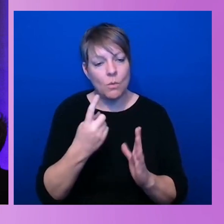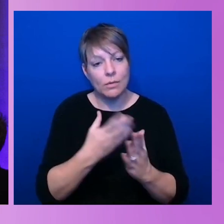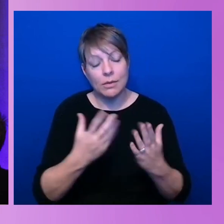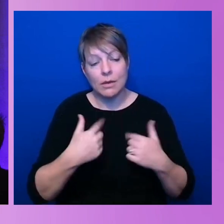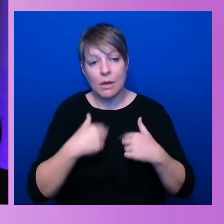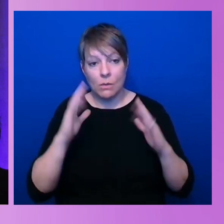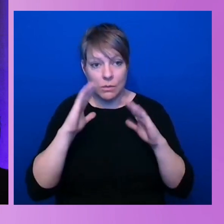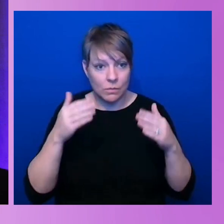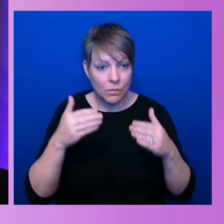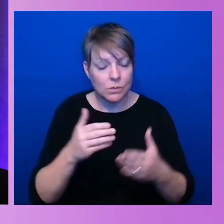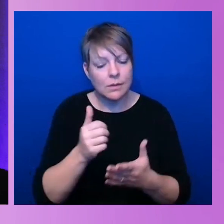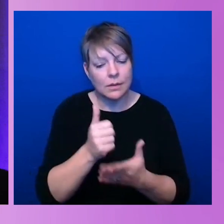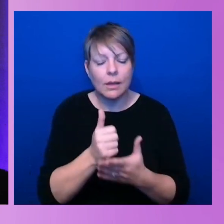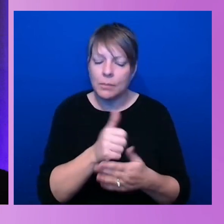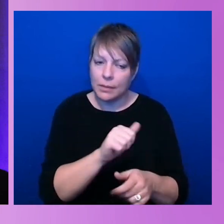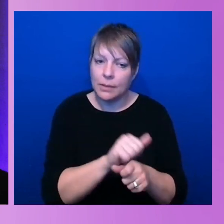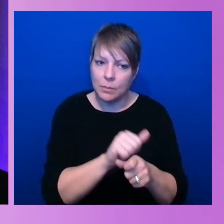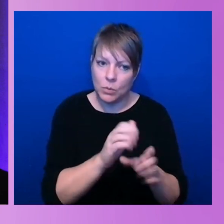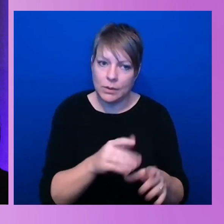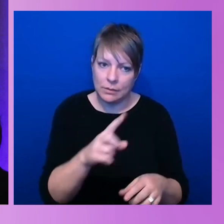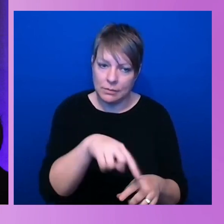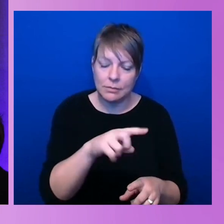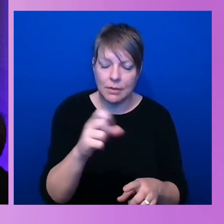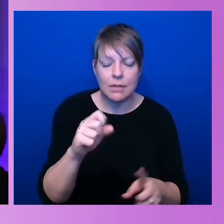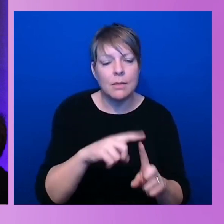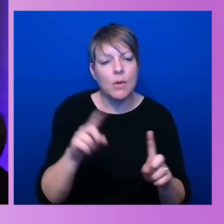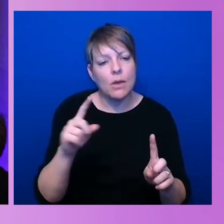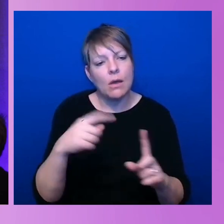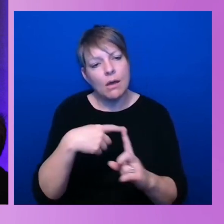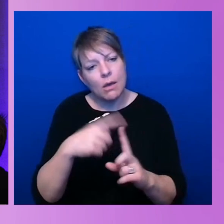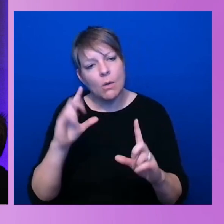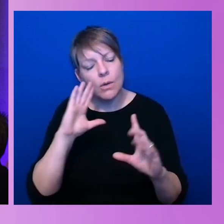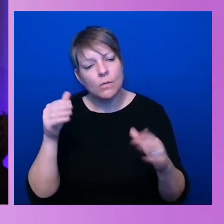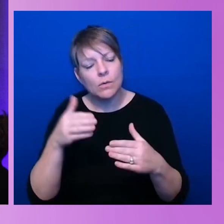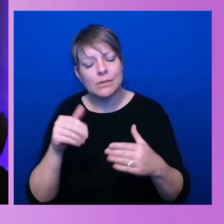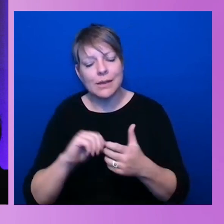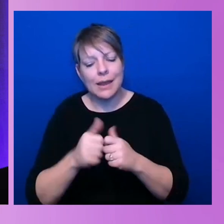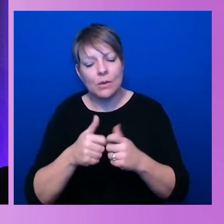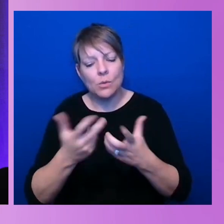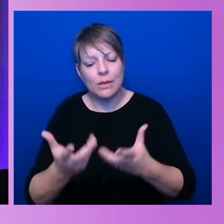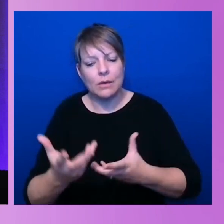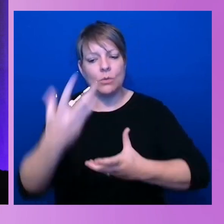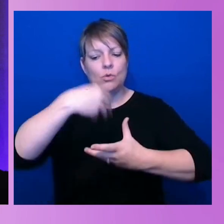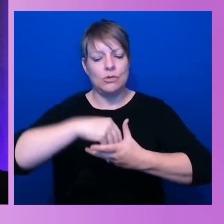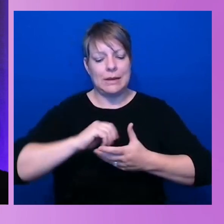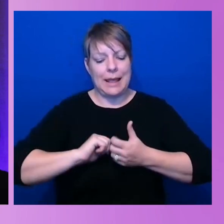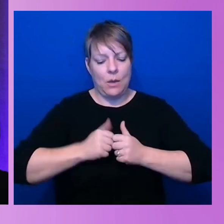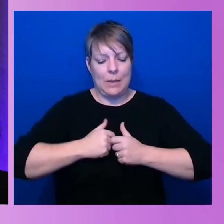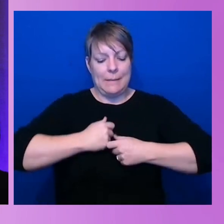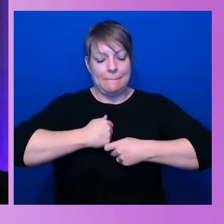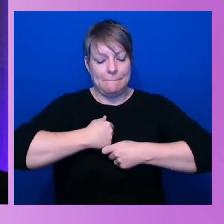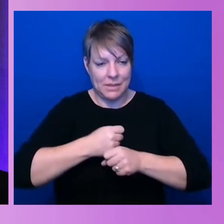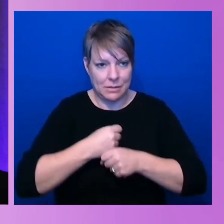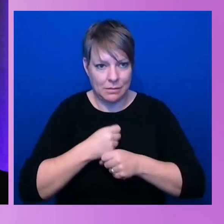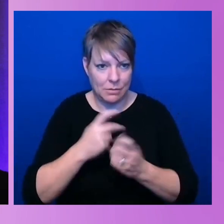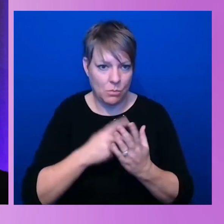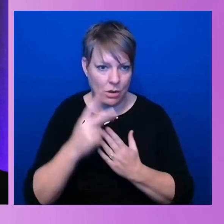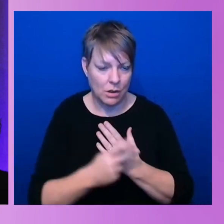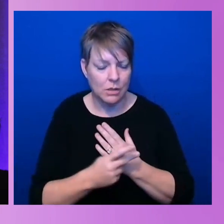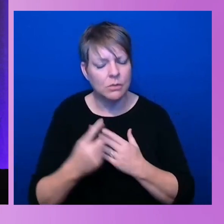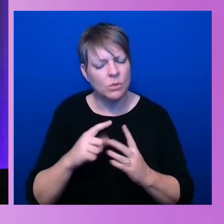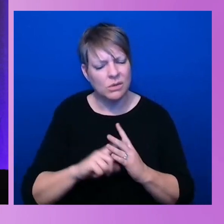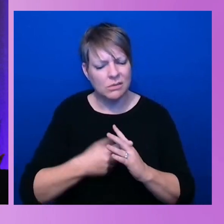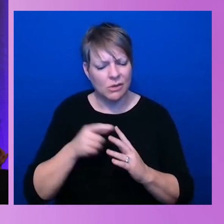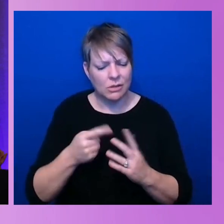our employees was think about how we could bring inclusion into the way that we build our products. So we started this effort because I felt like